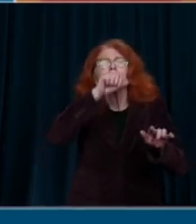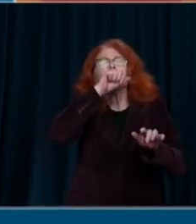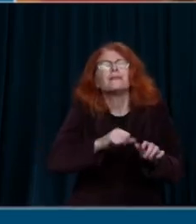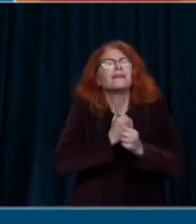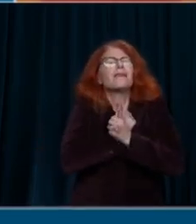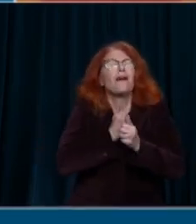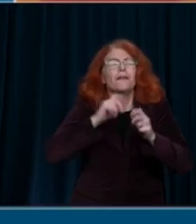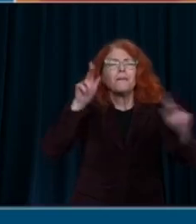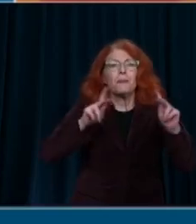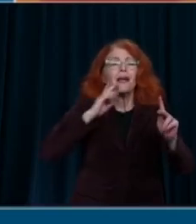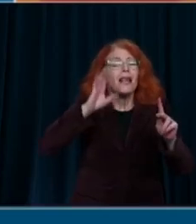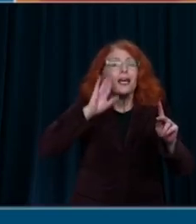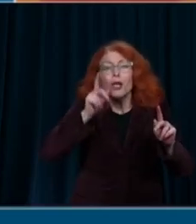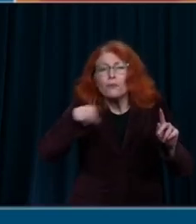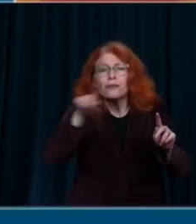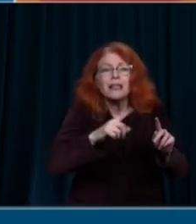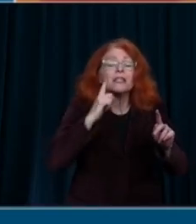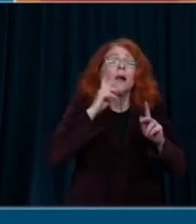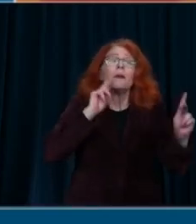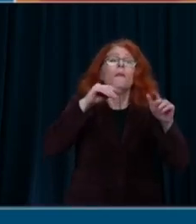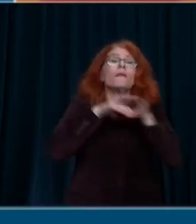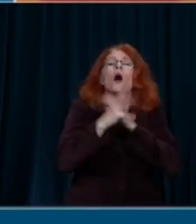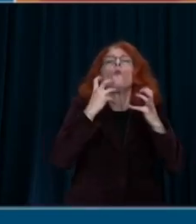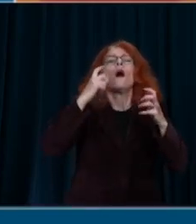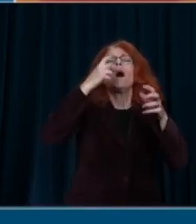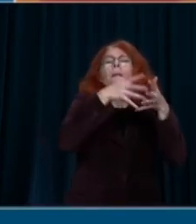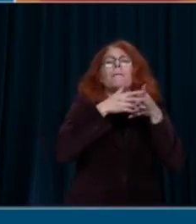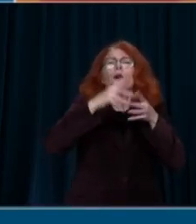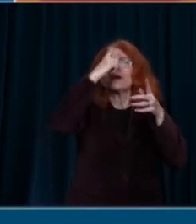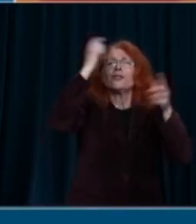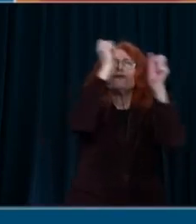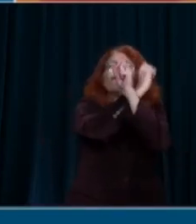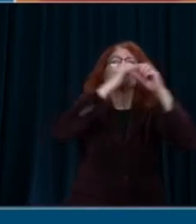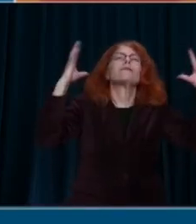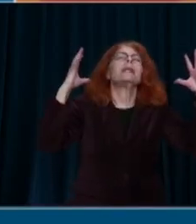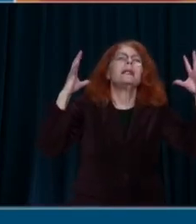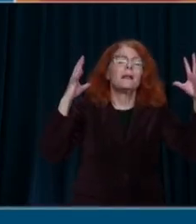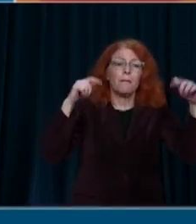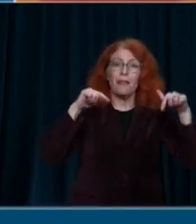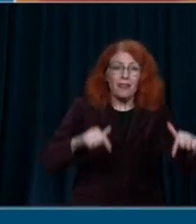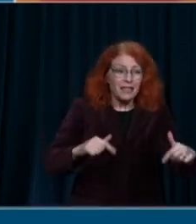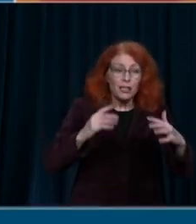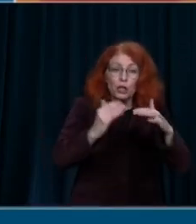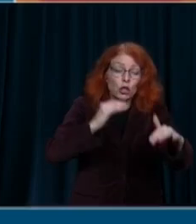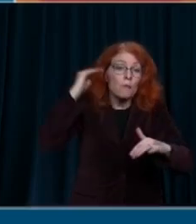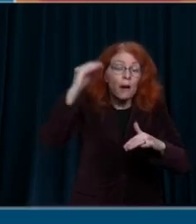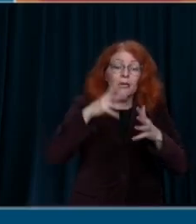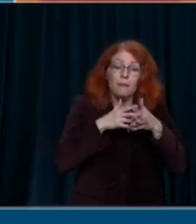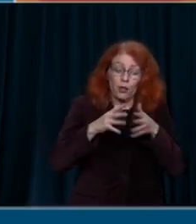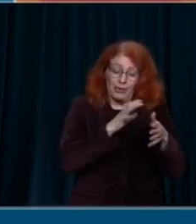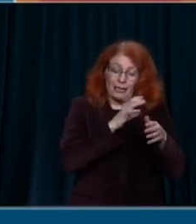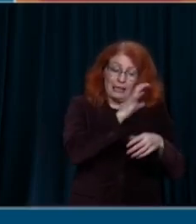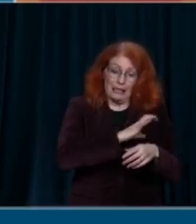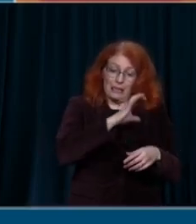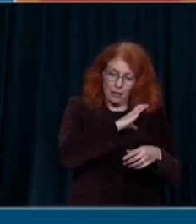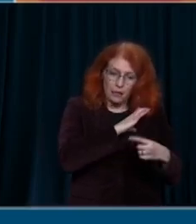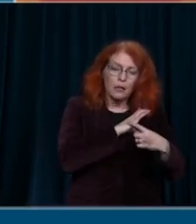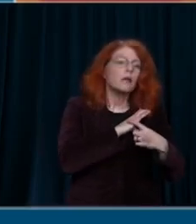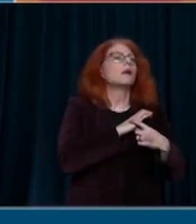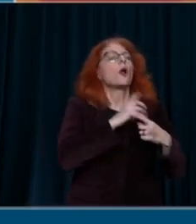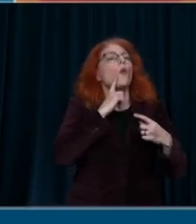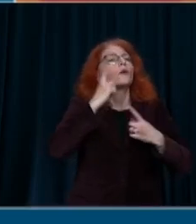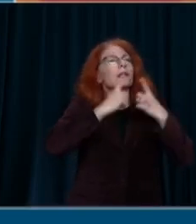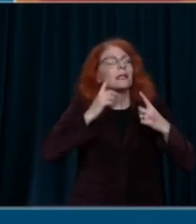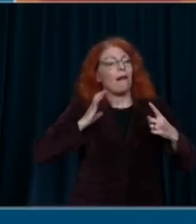I love you, and I know people are coming here seeking the American dream. But this is too much on the American citizens, and we have to